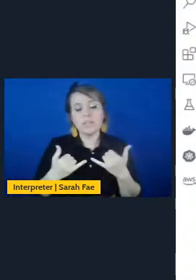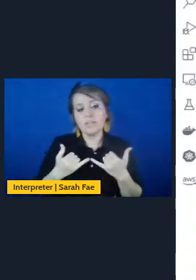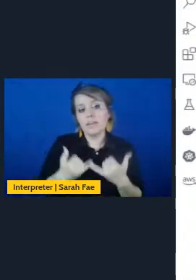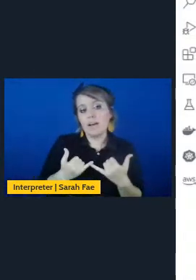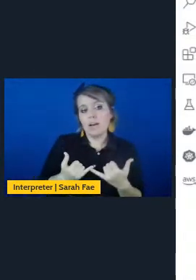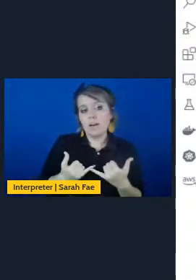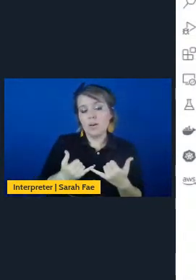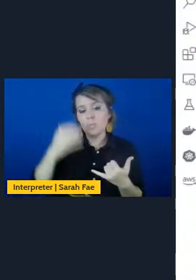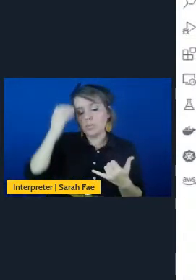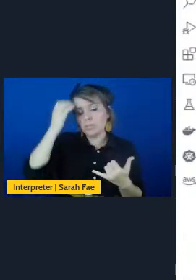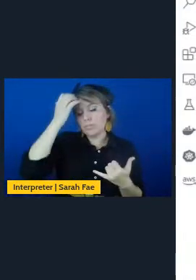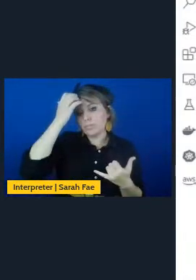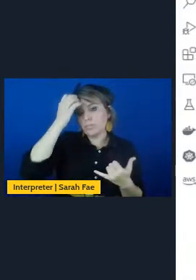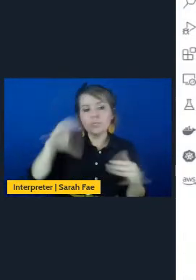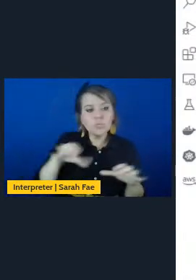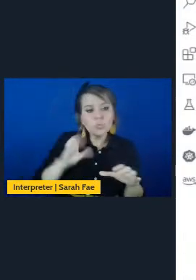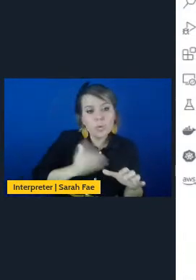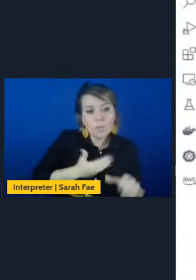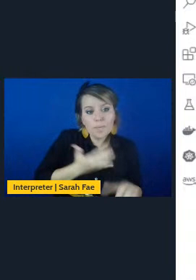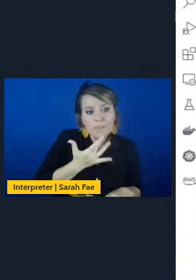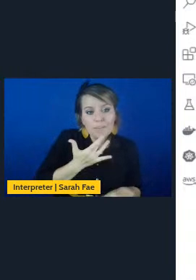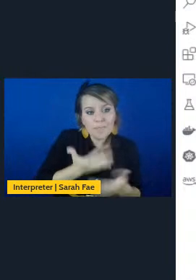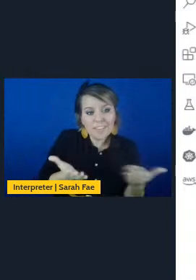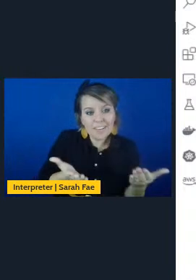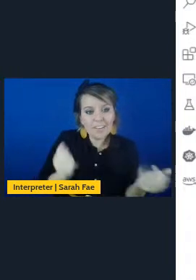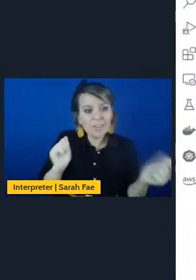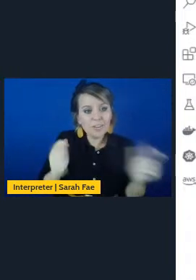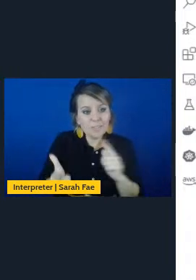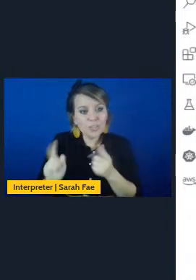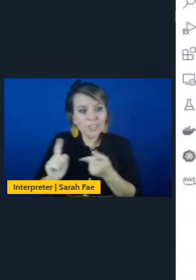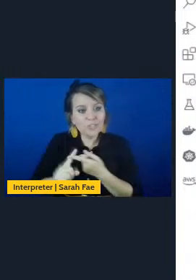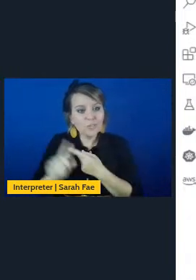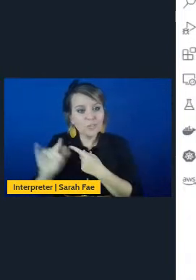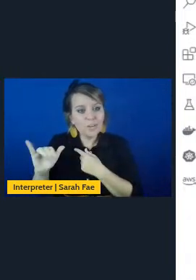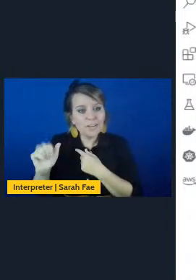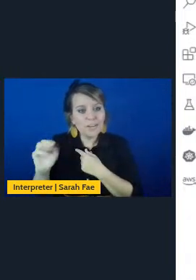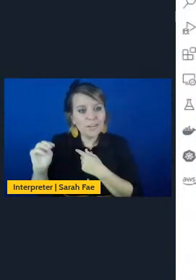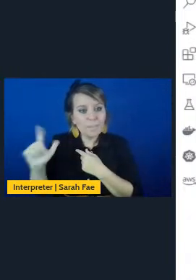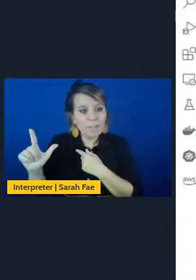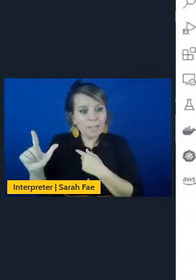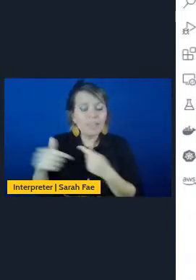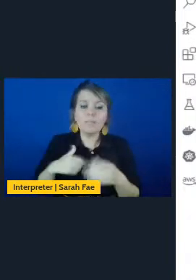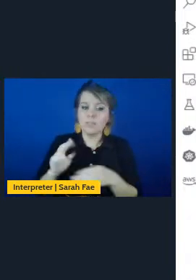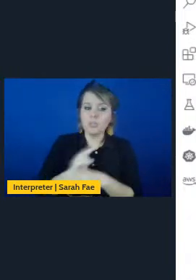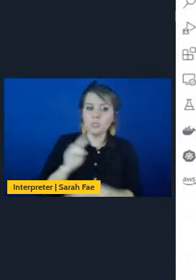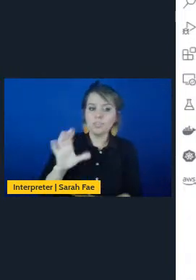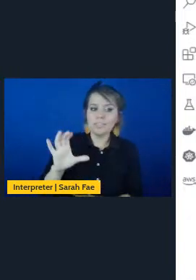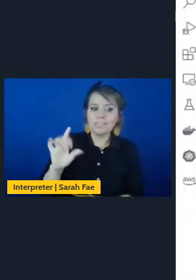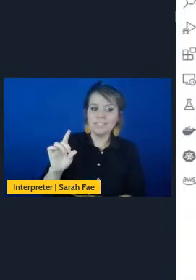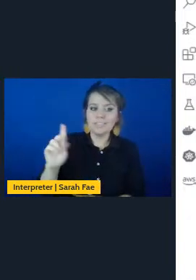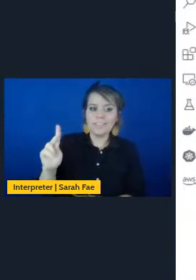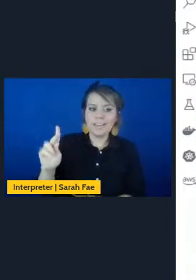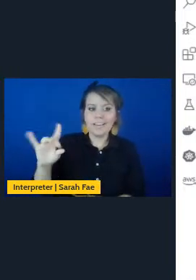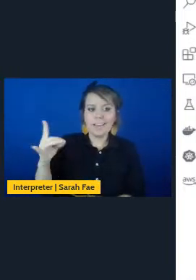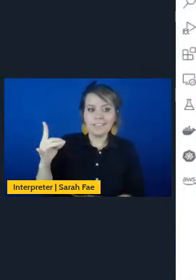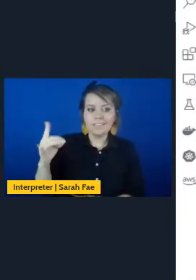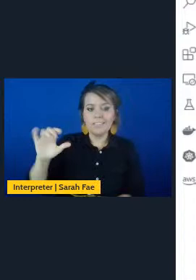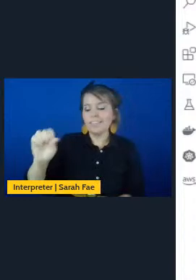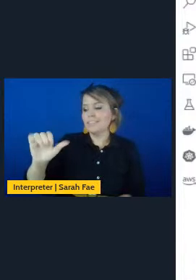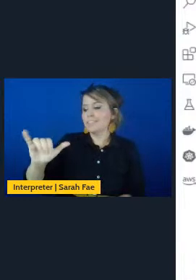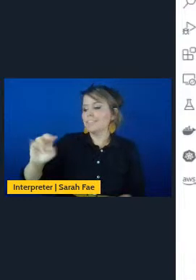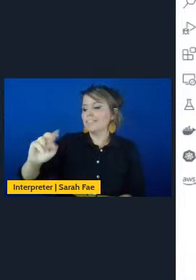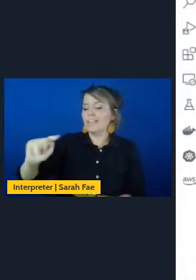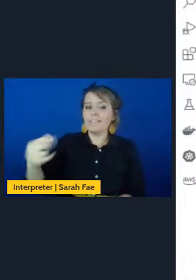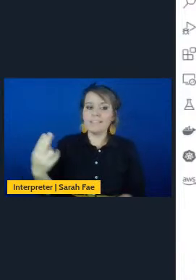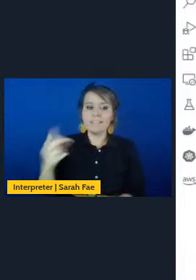is do our favorite thing, convert this into YAML. So for that, I'm going to use the CDK's synth command. So let's do that right